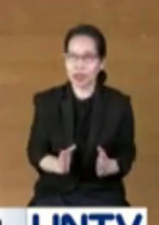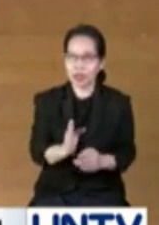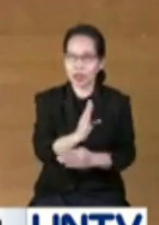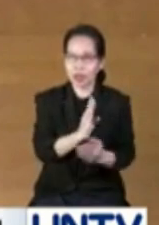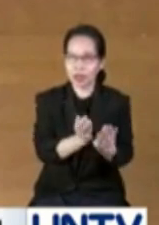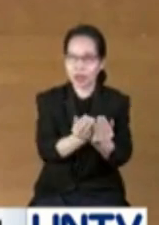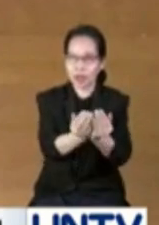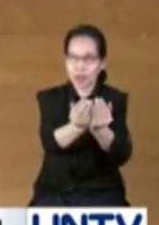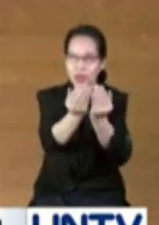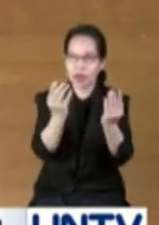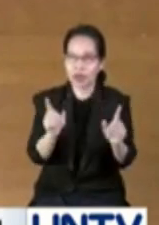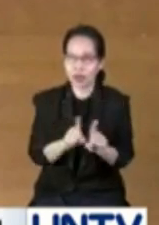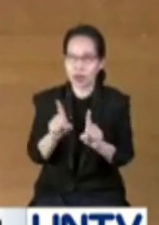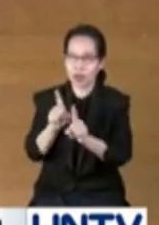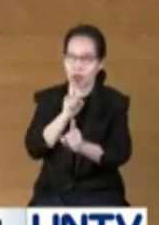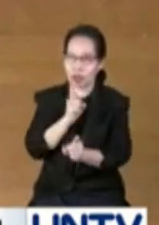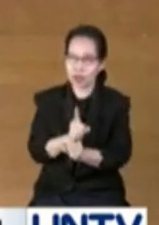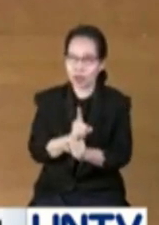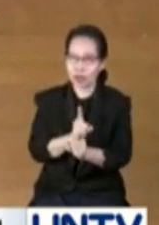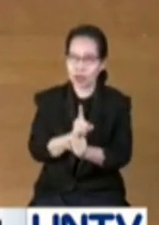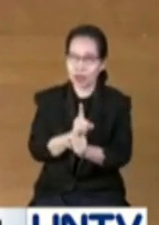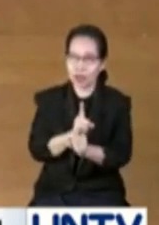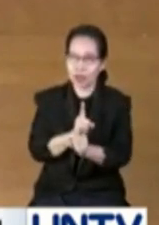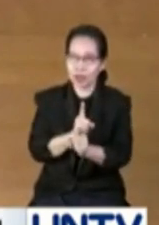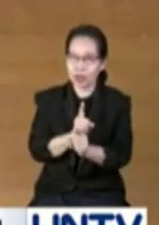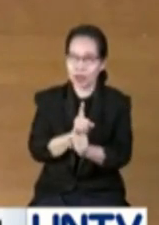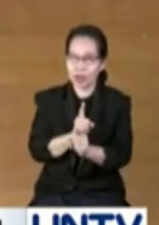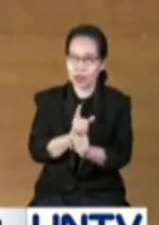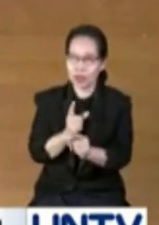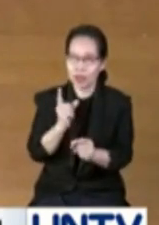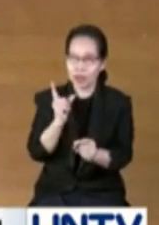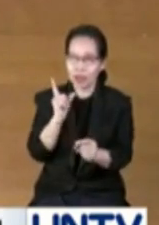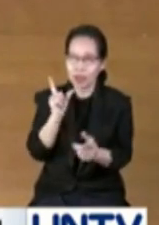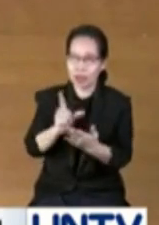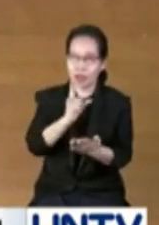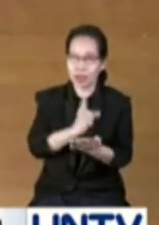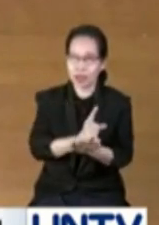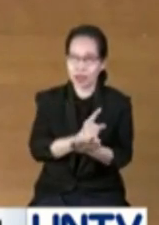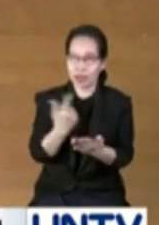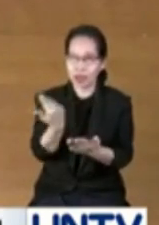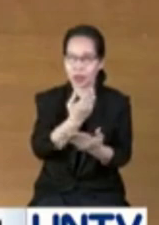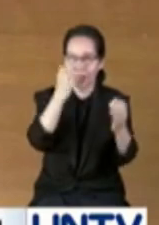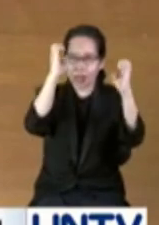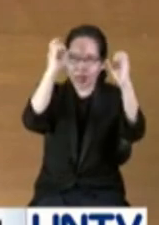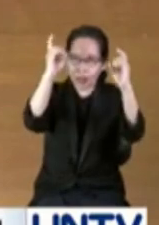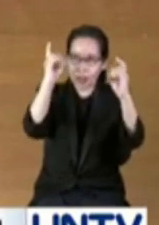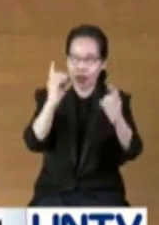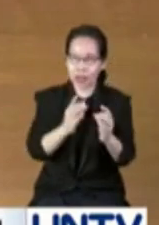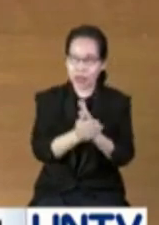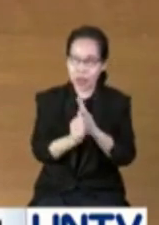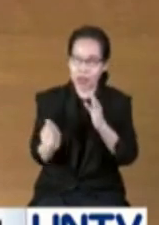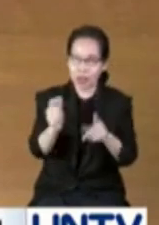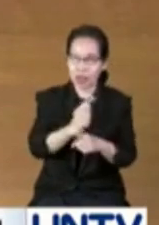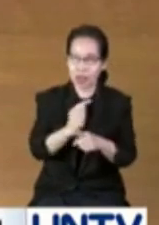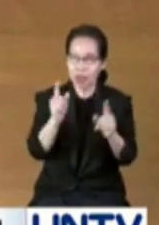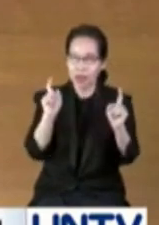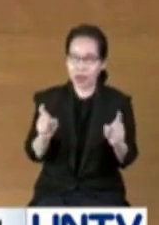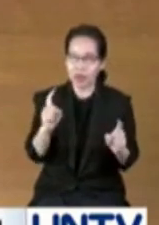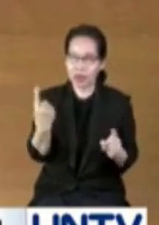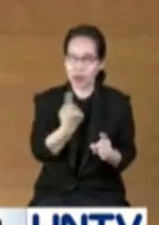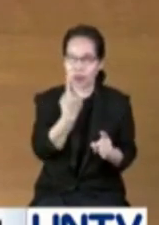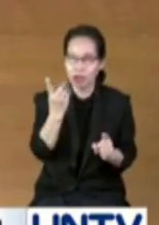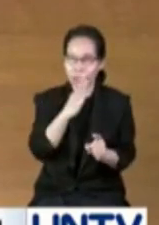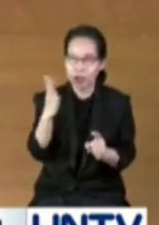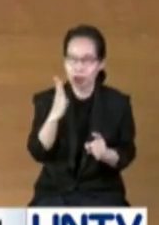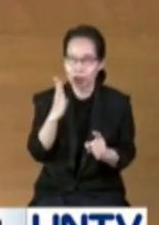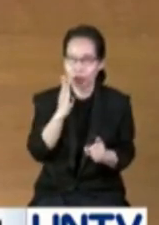been assured. The lesson for us is that our education and skills training must always be attuned to the